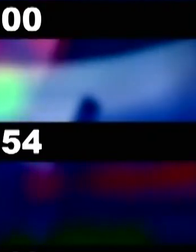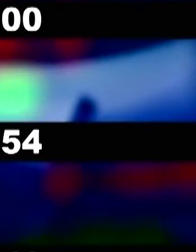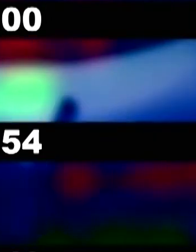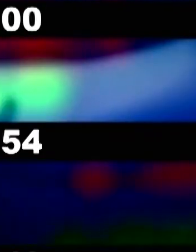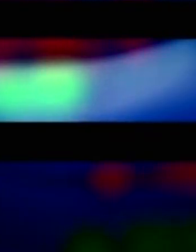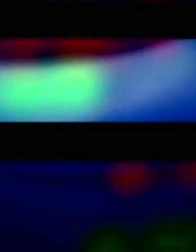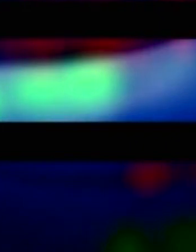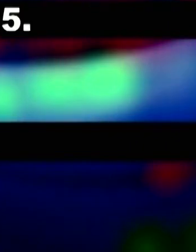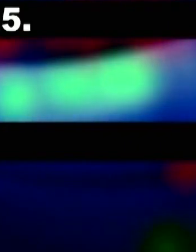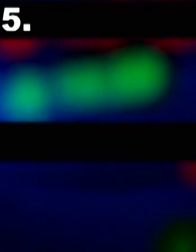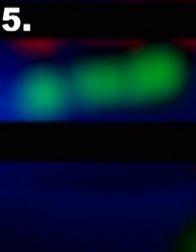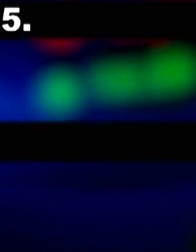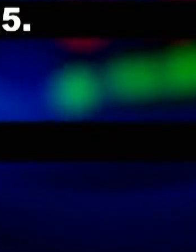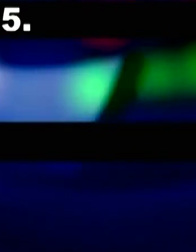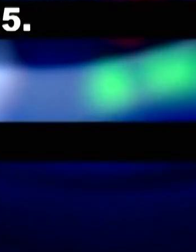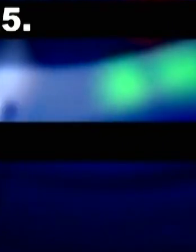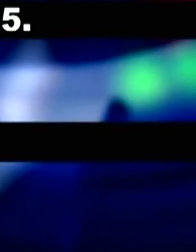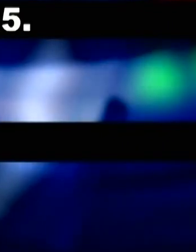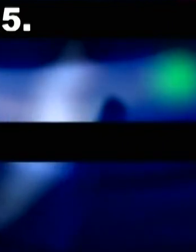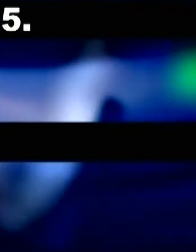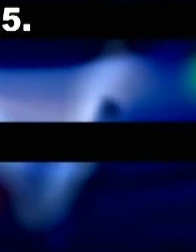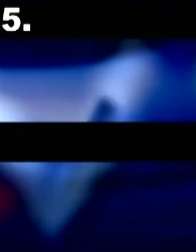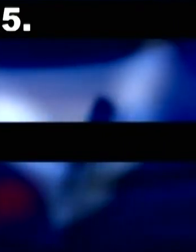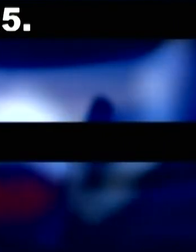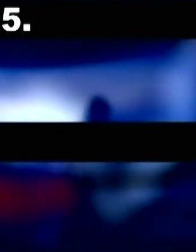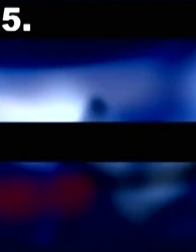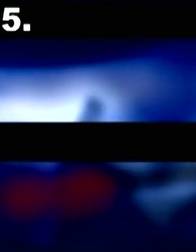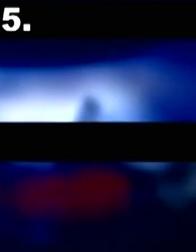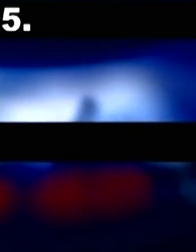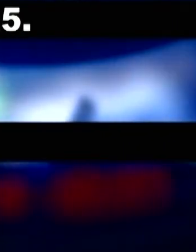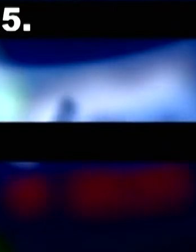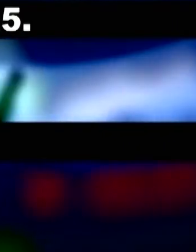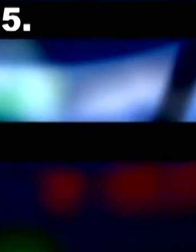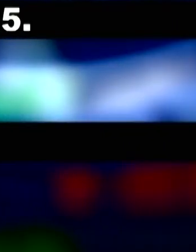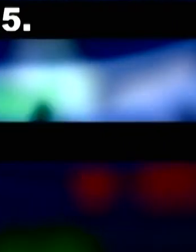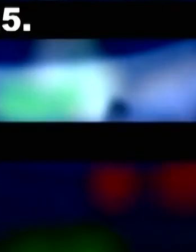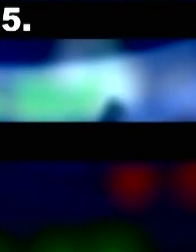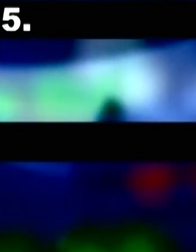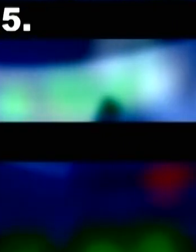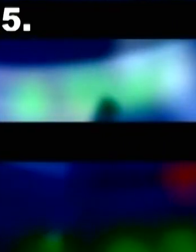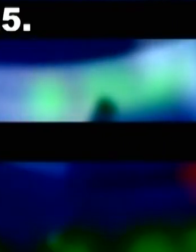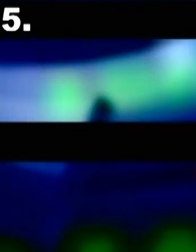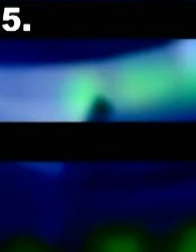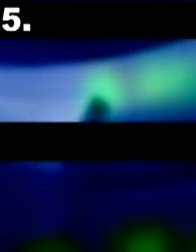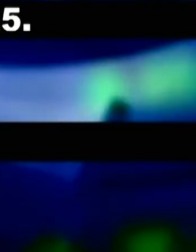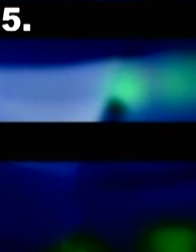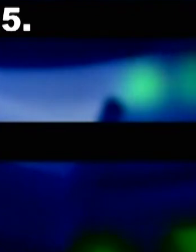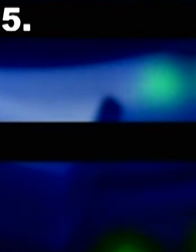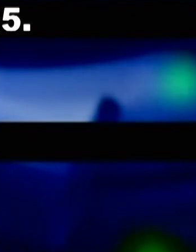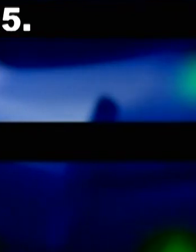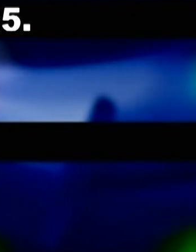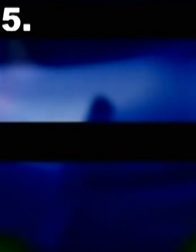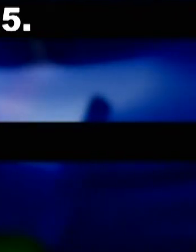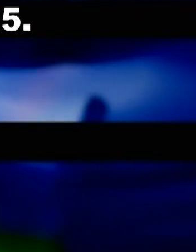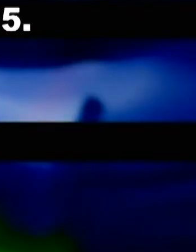$584,740. And in Barbados, Goddard Enterprises Limited was the volume leader, trading